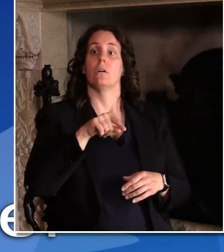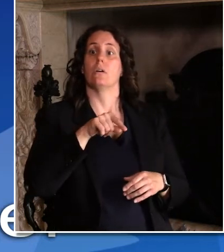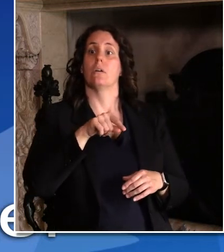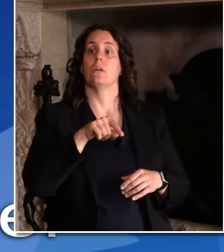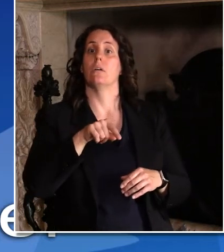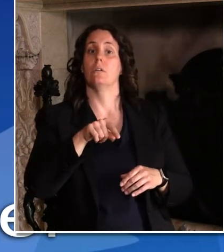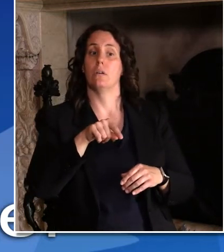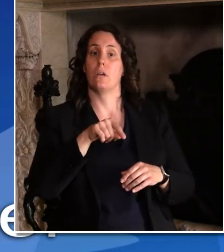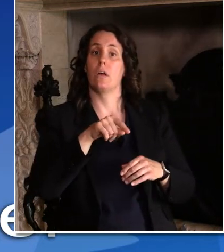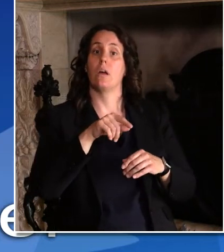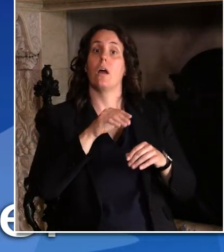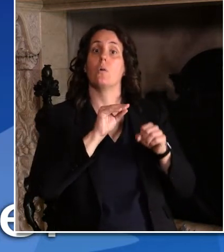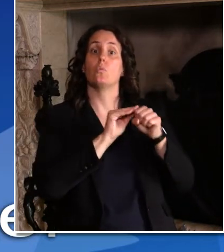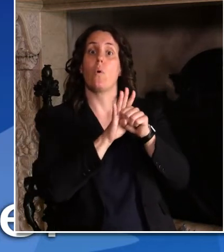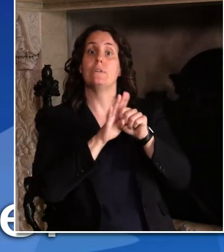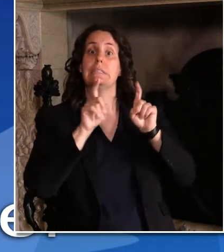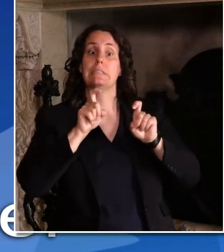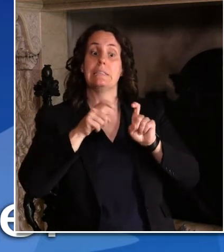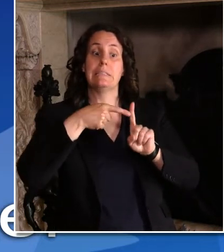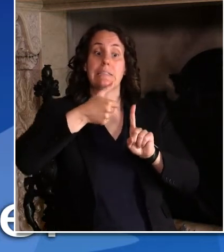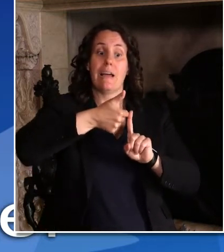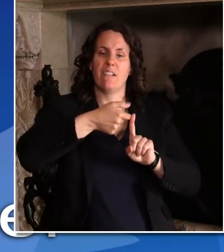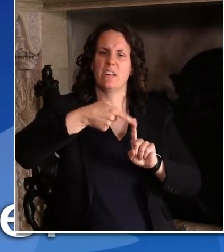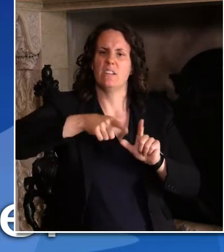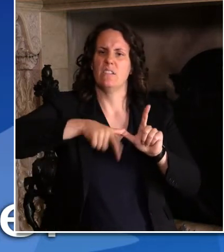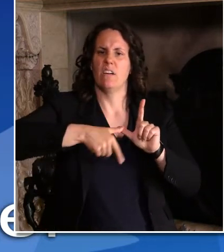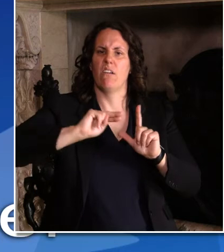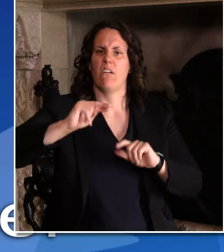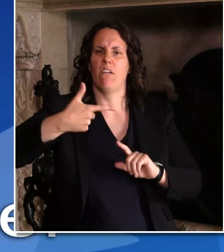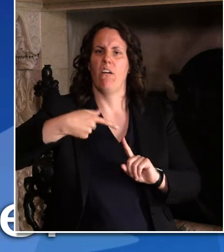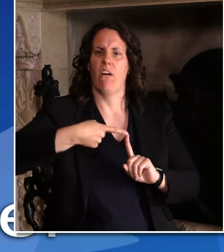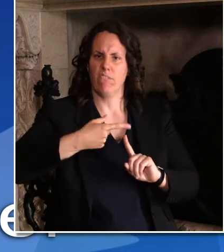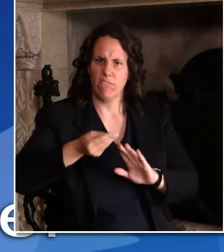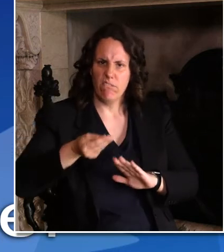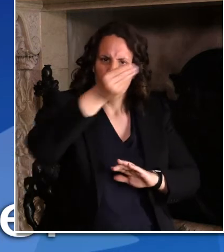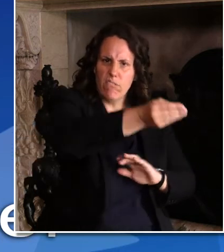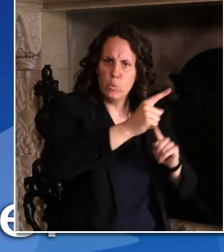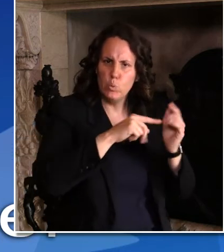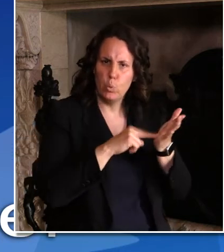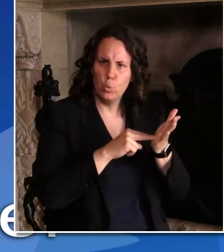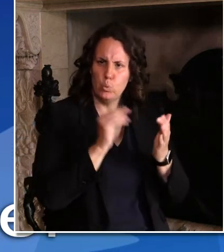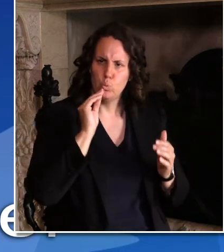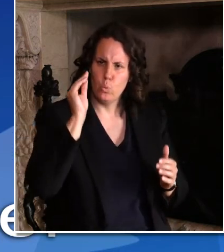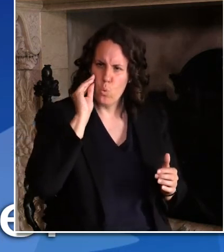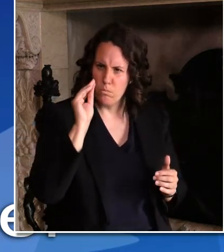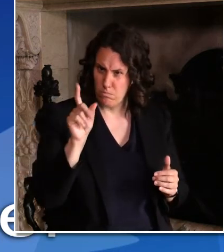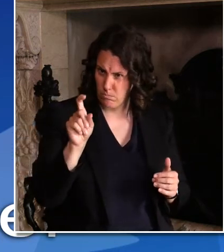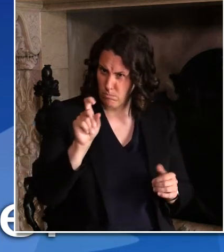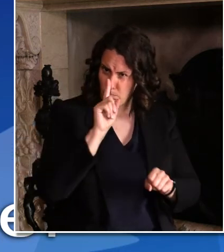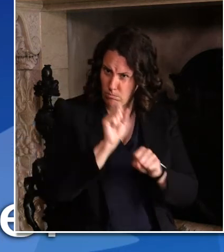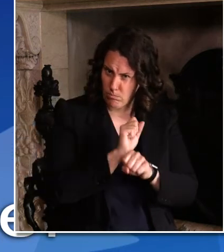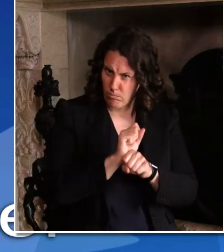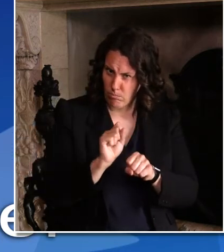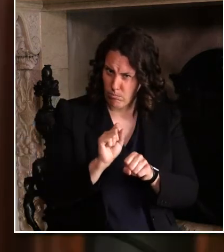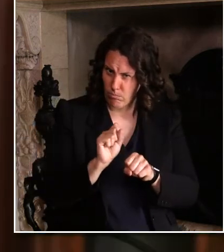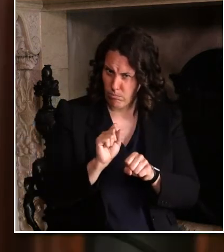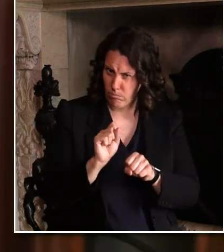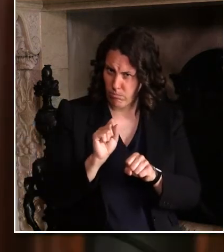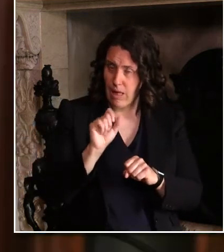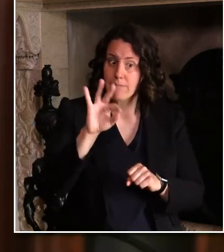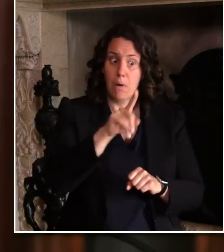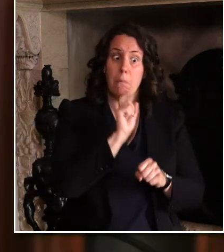tests and what will be done to rectify if new tests will be sent to those facilities? Thanks for the